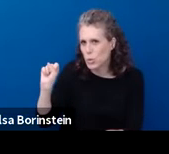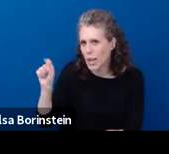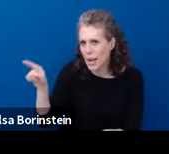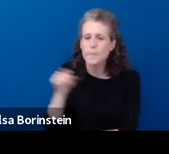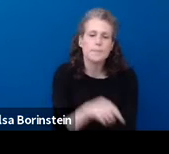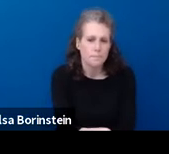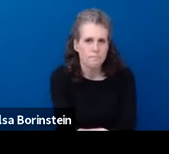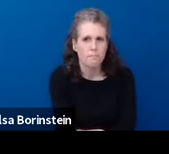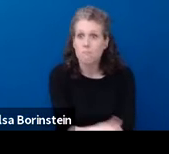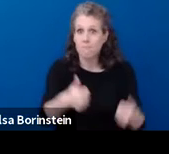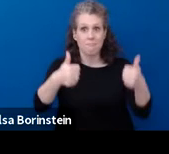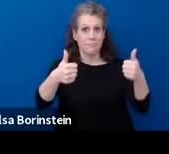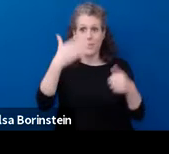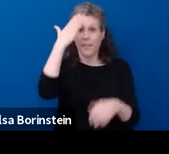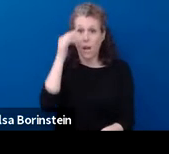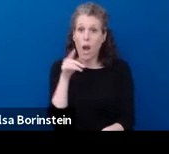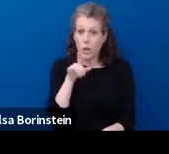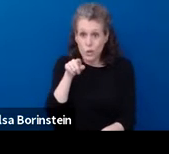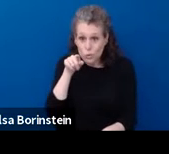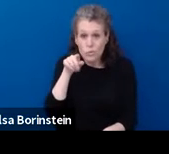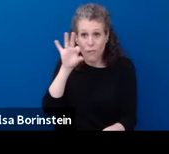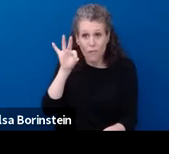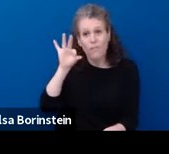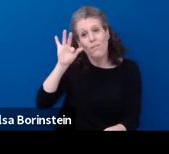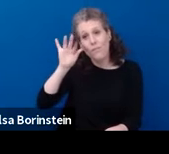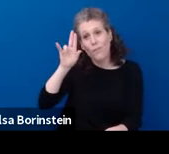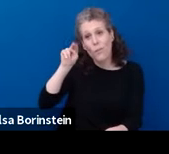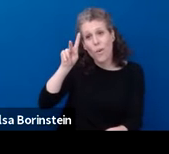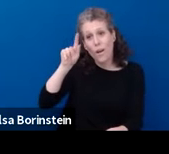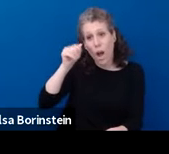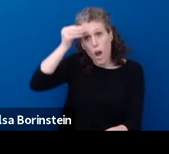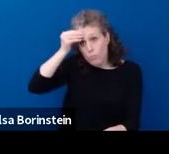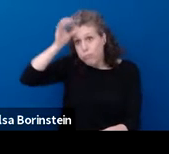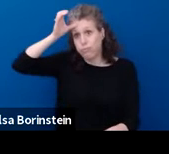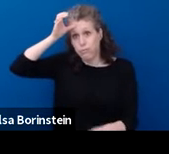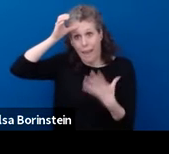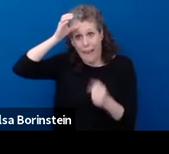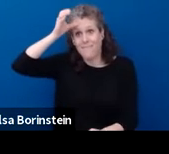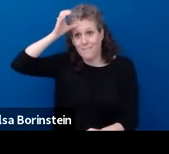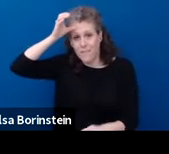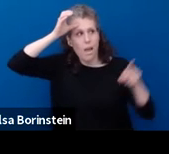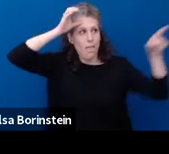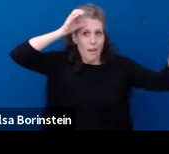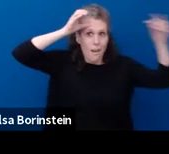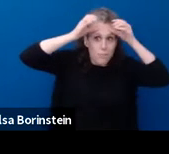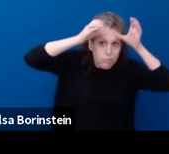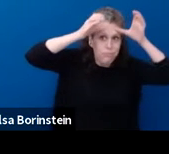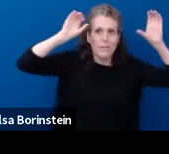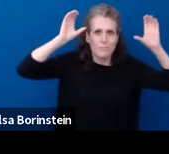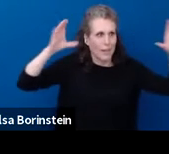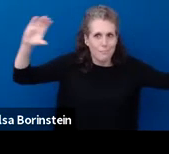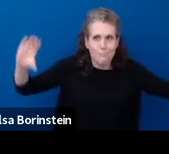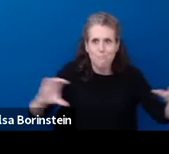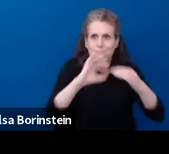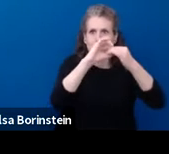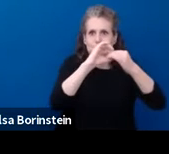that you have the expertise you have at Funka, and I can see the need for user involvement in the work